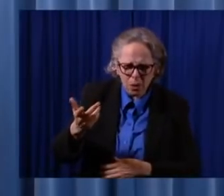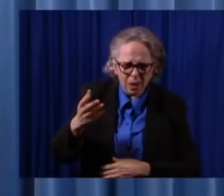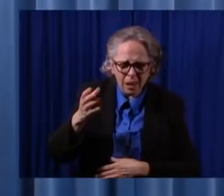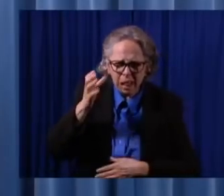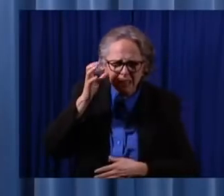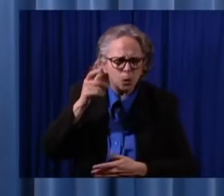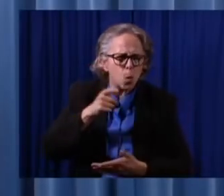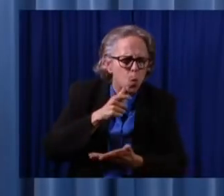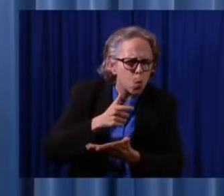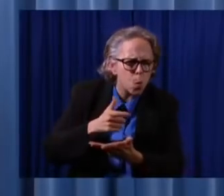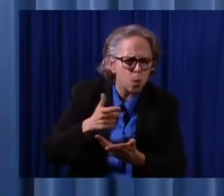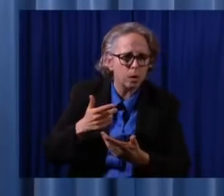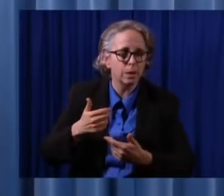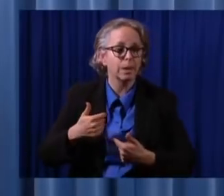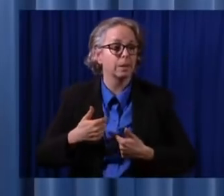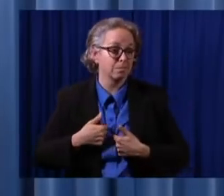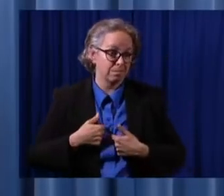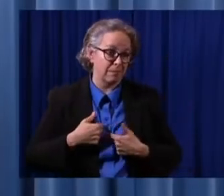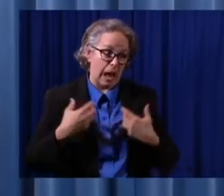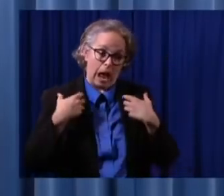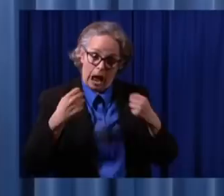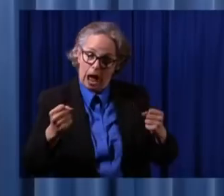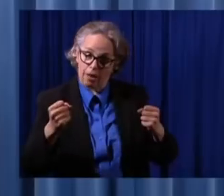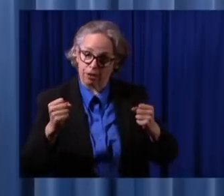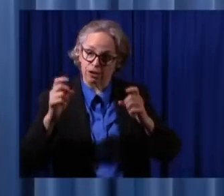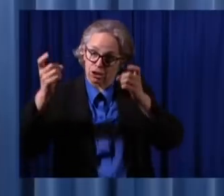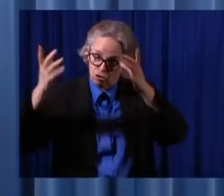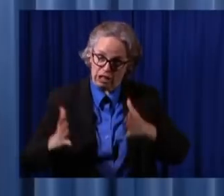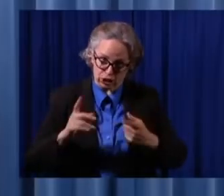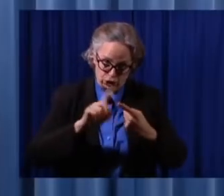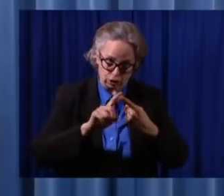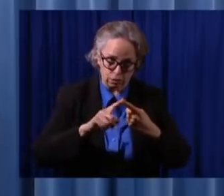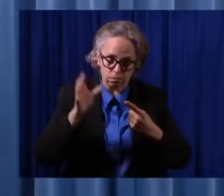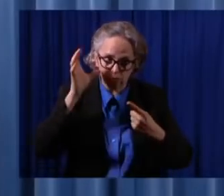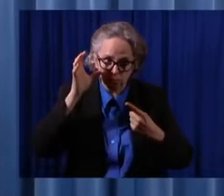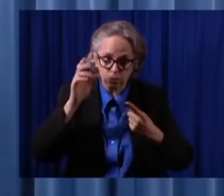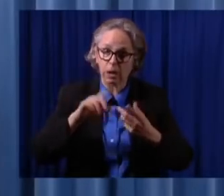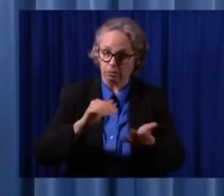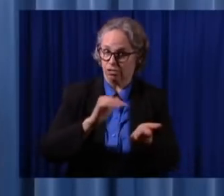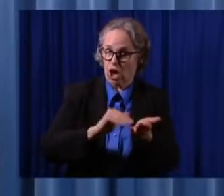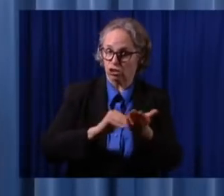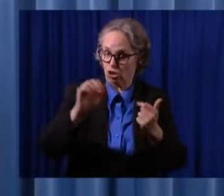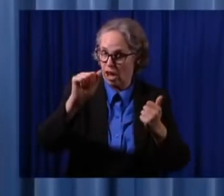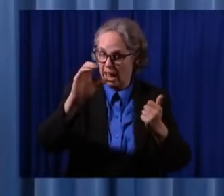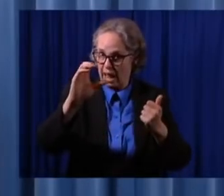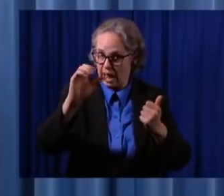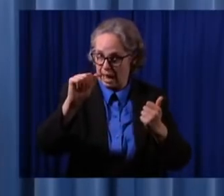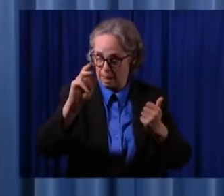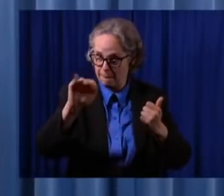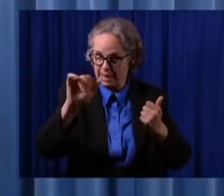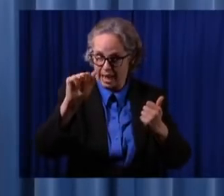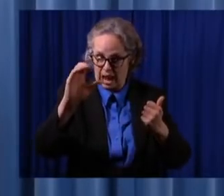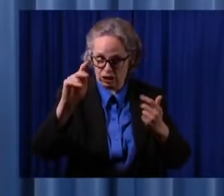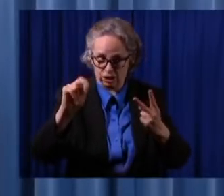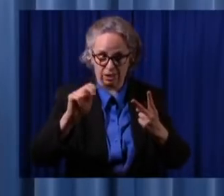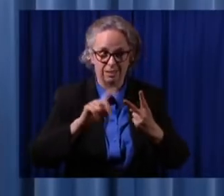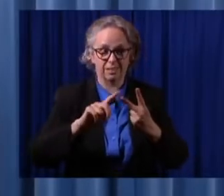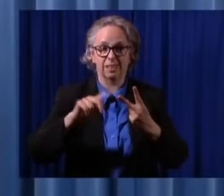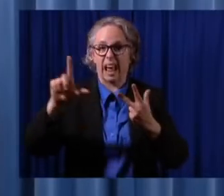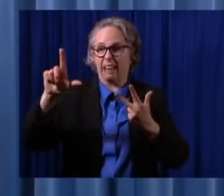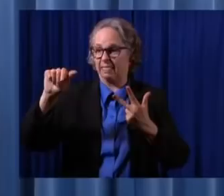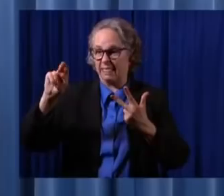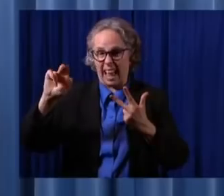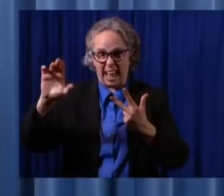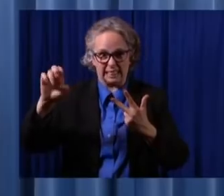health director and Dr. Acton, Lance Himes, but we listen to a lot of people.